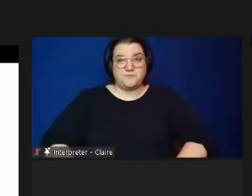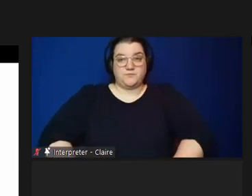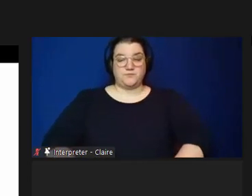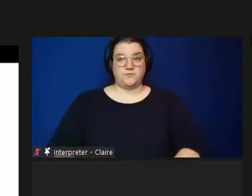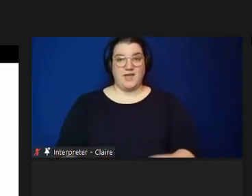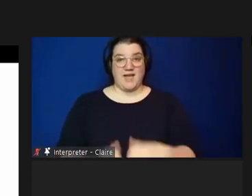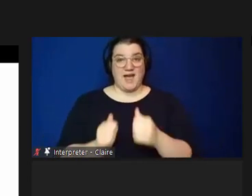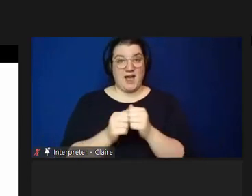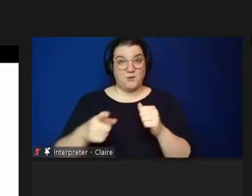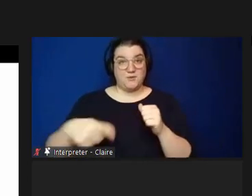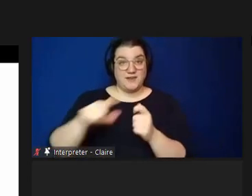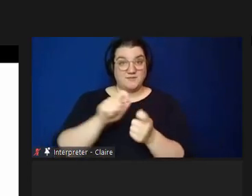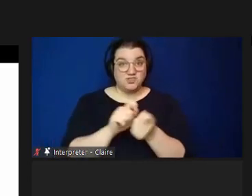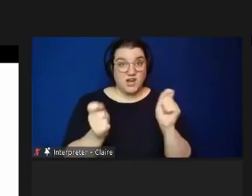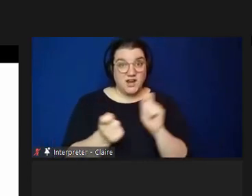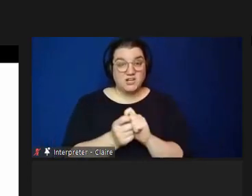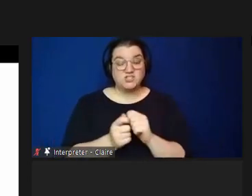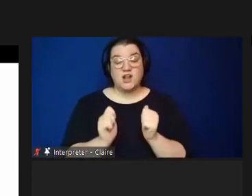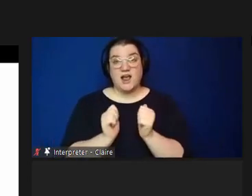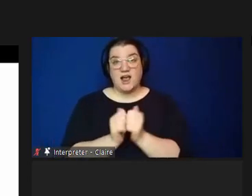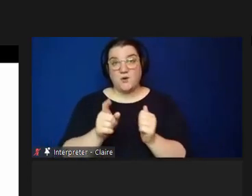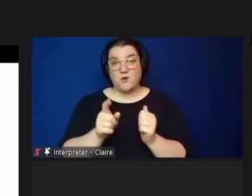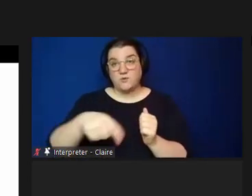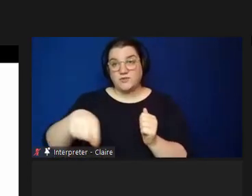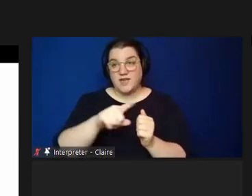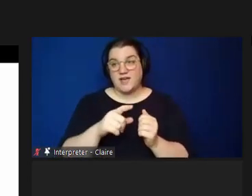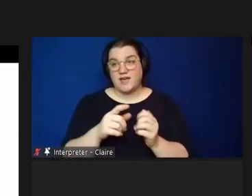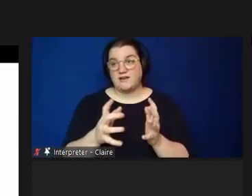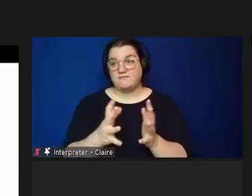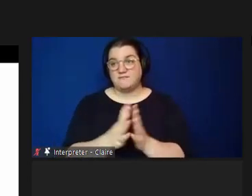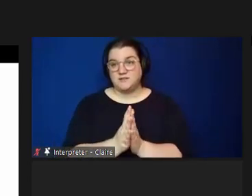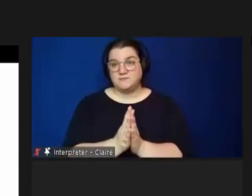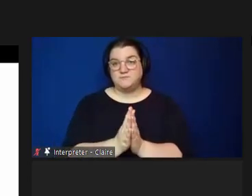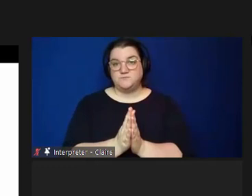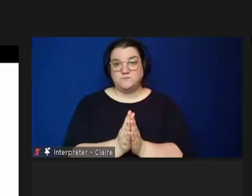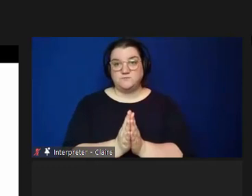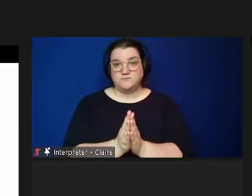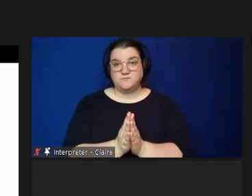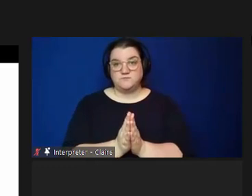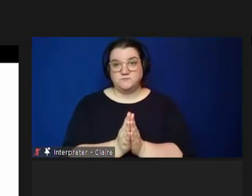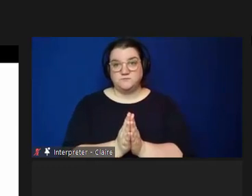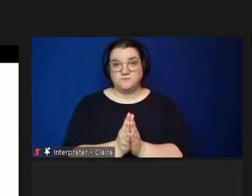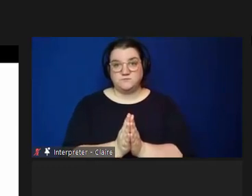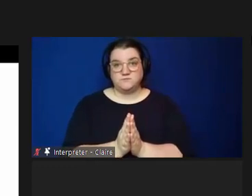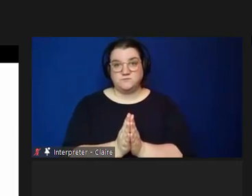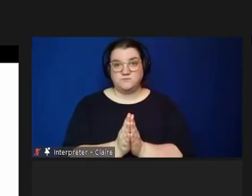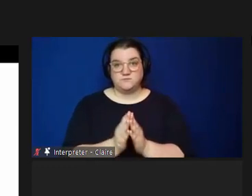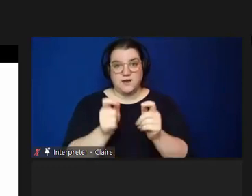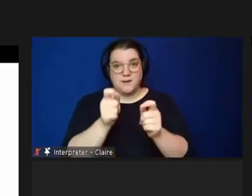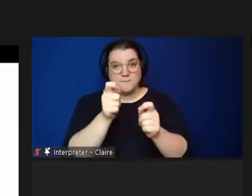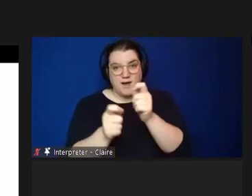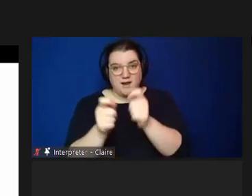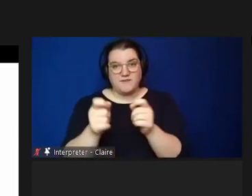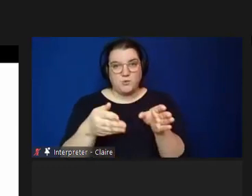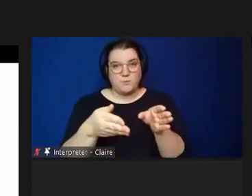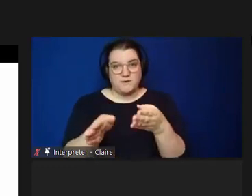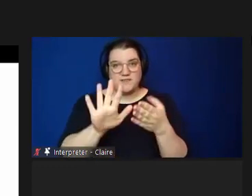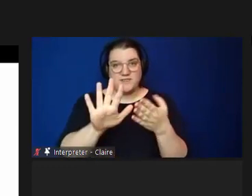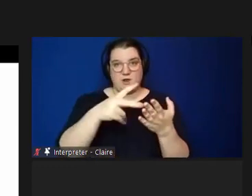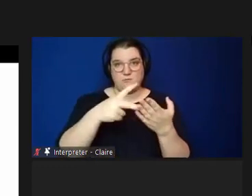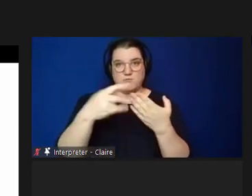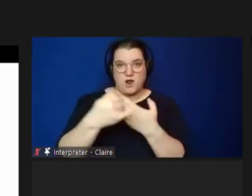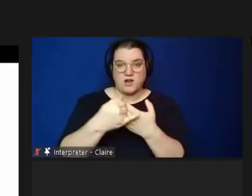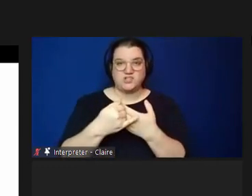changed or how they have modified or pivoted their projects